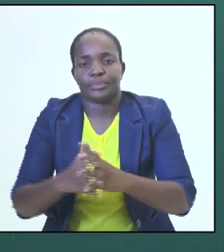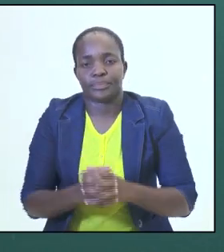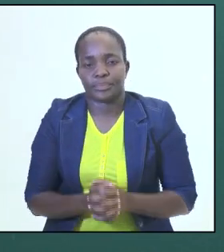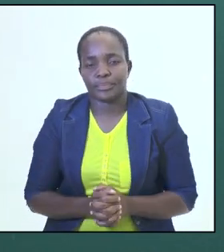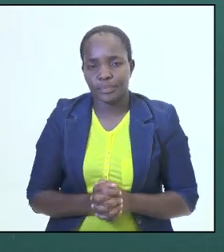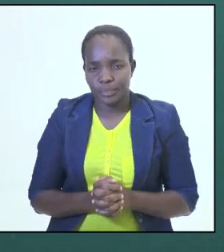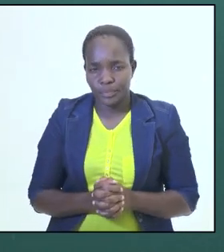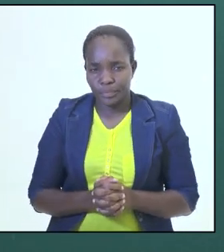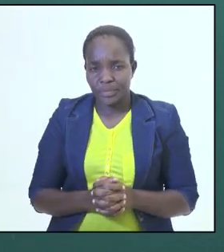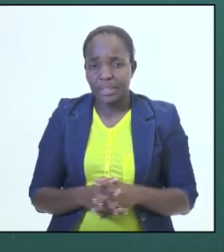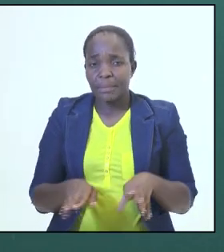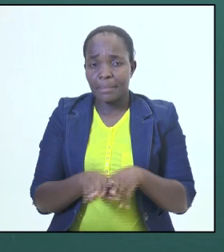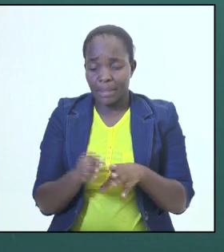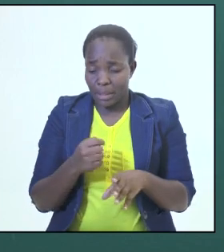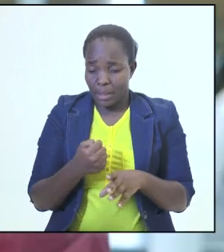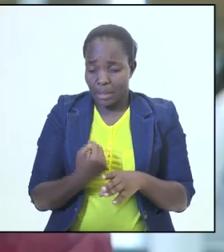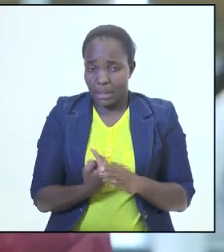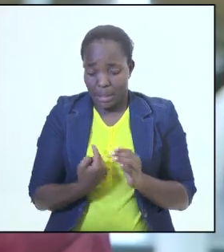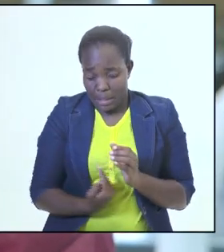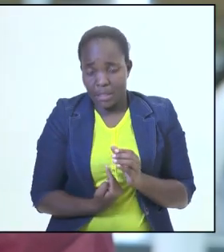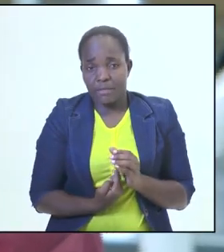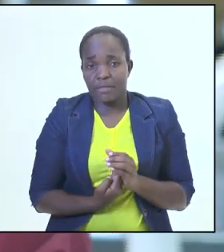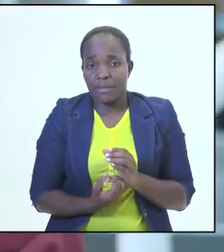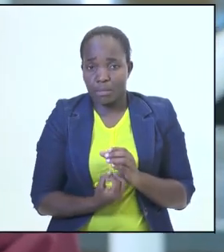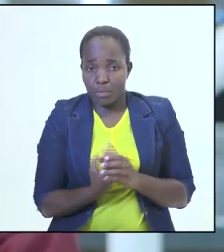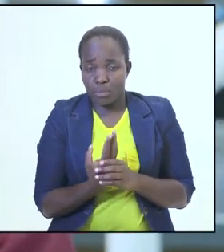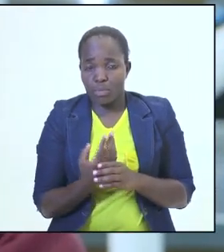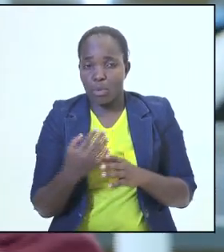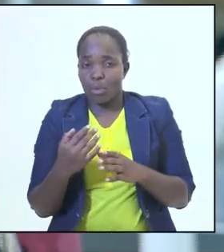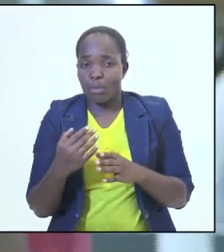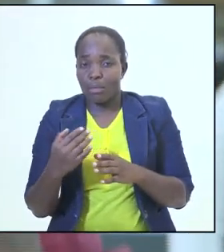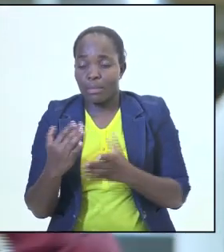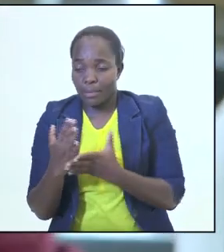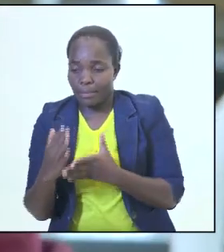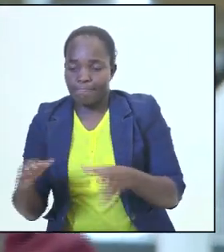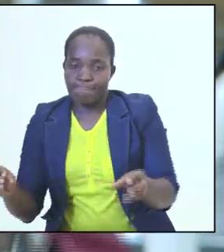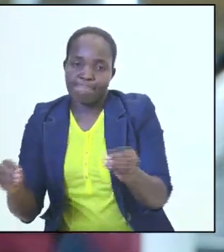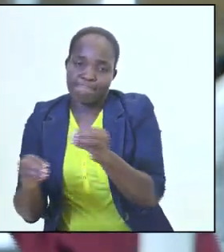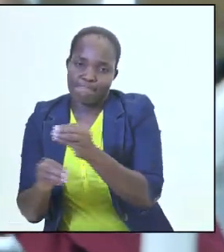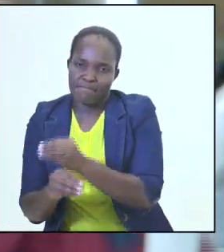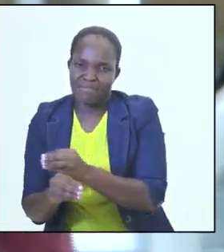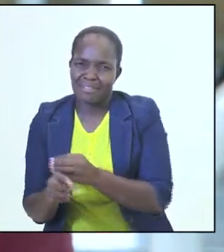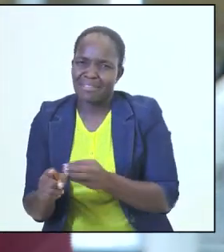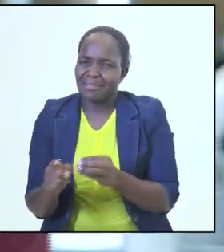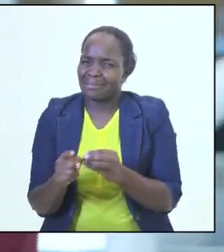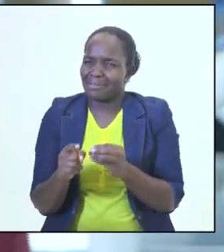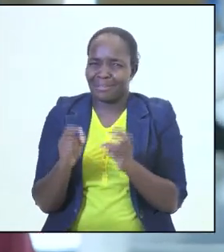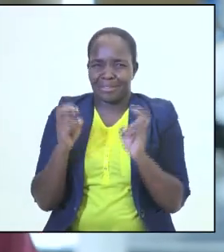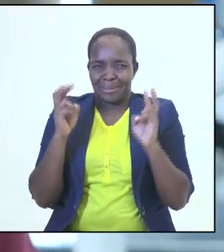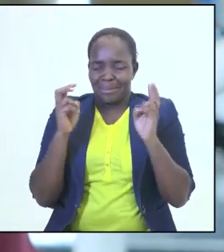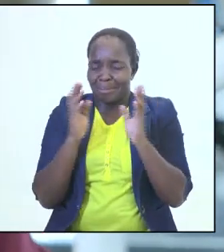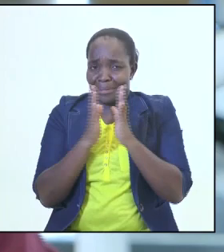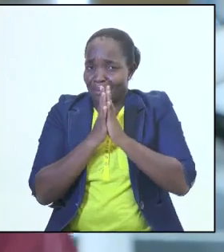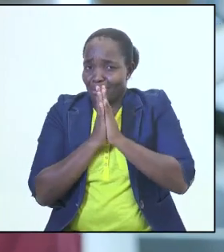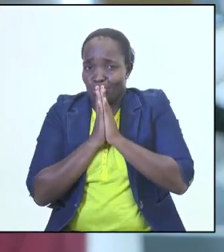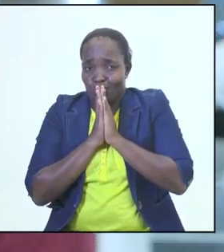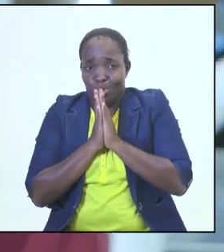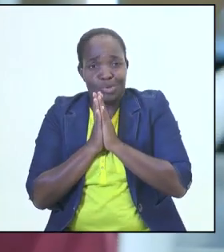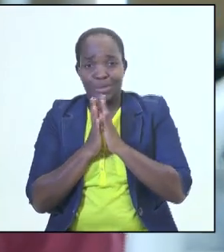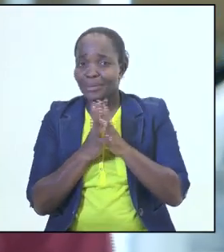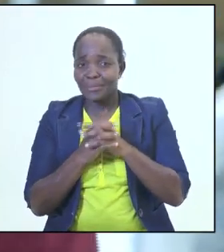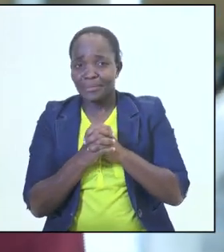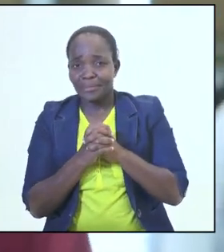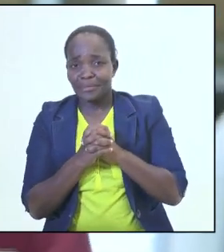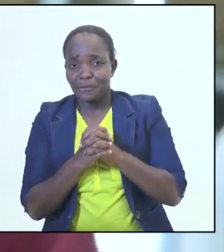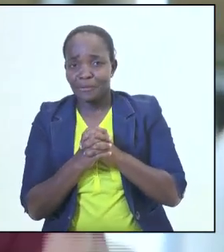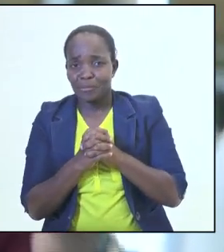or cross-pollinate. Chai, miss, I find this lesson so fascinating. We really walk past by